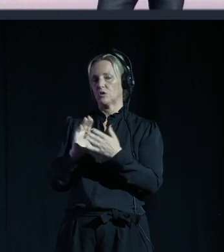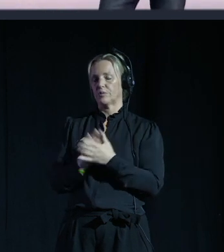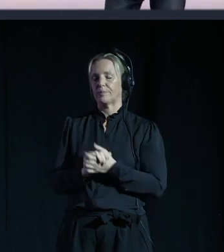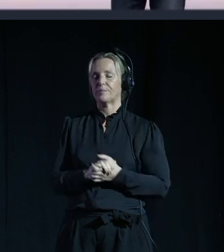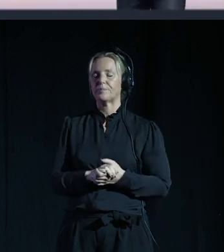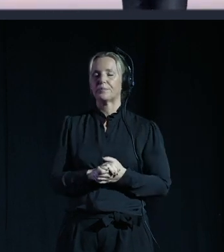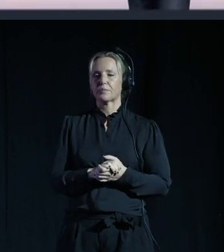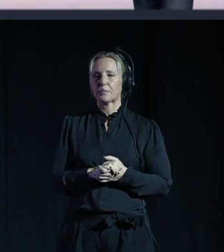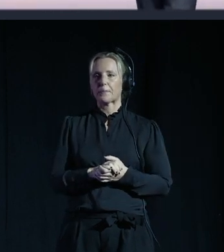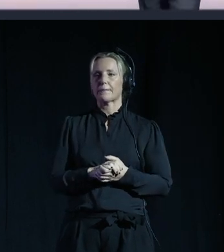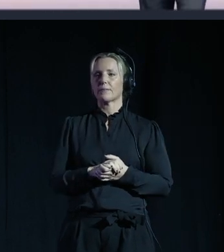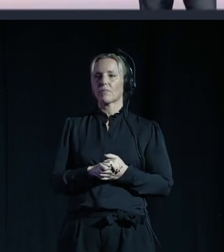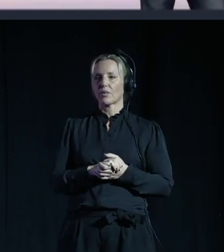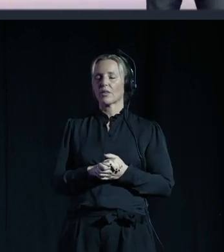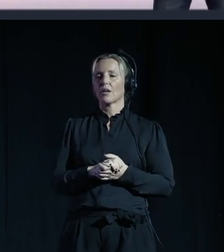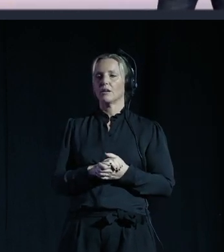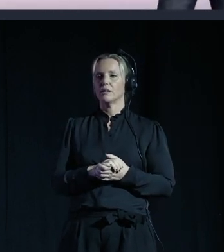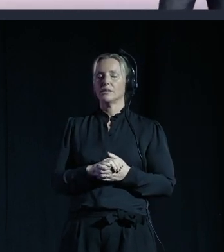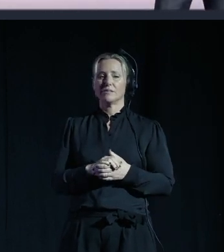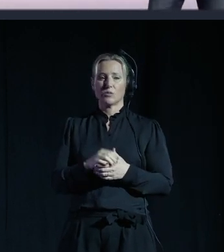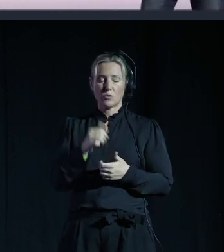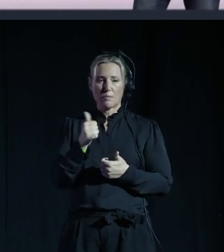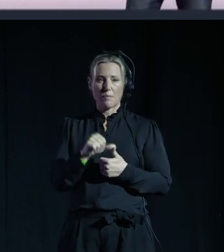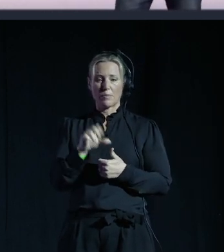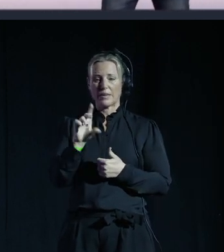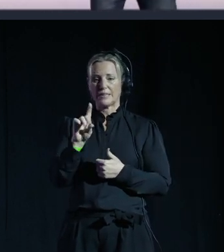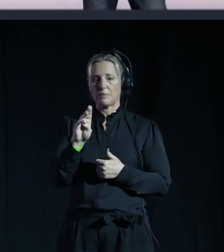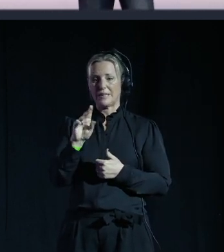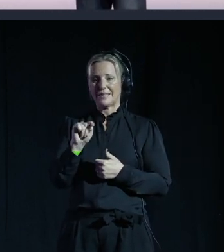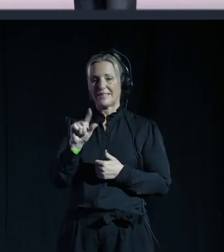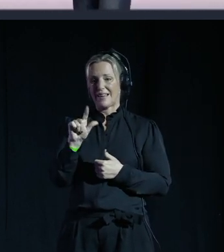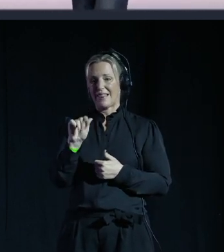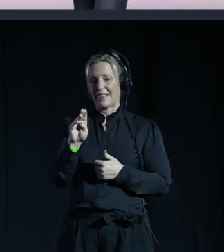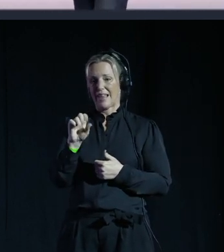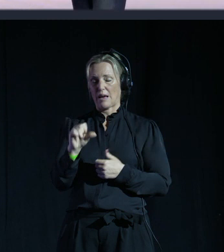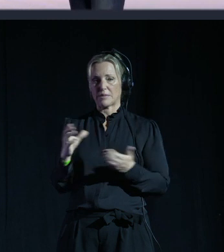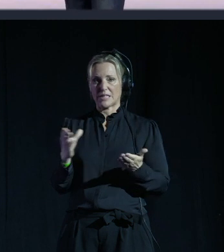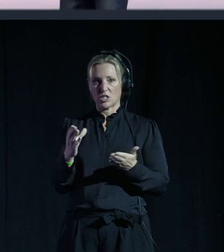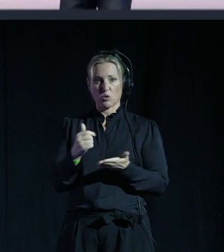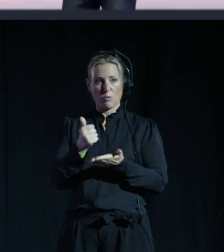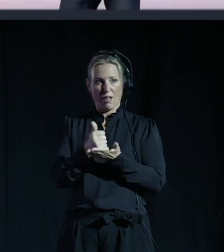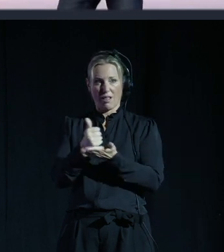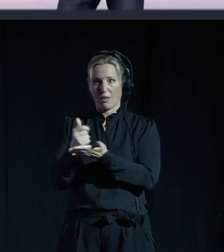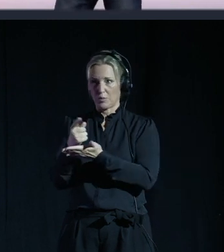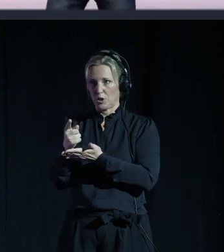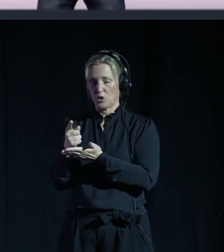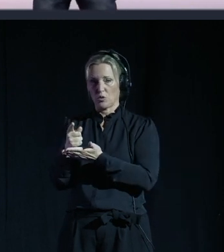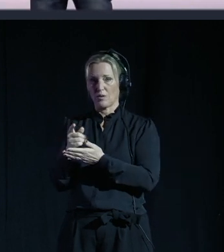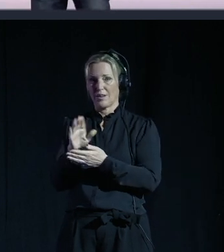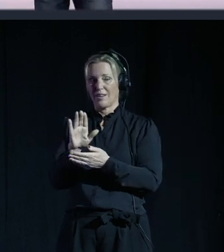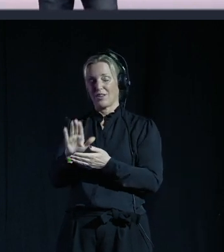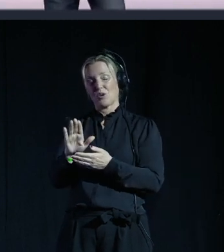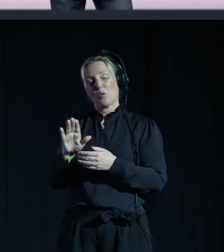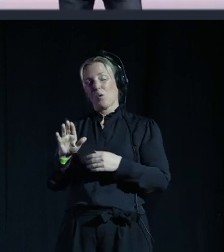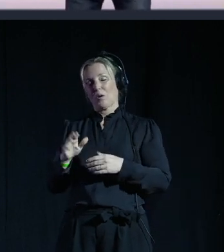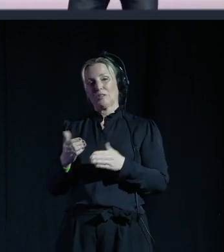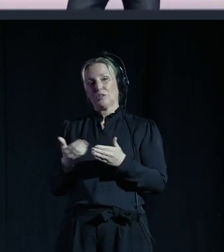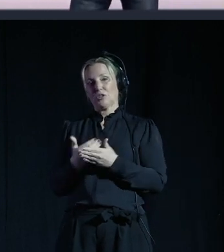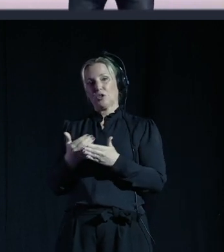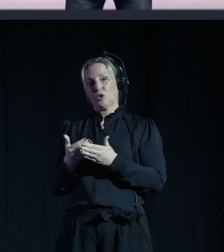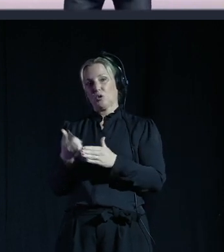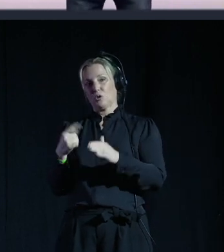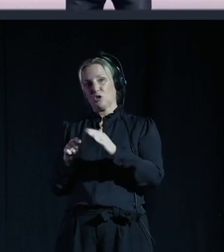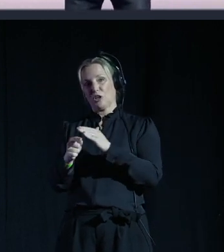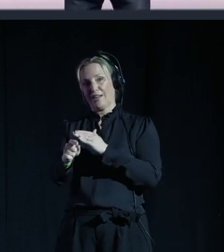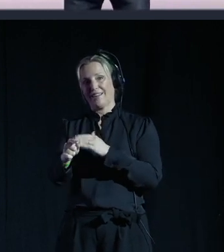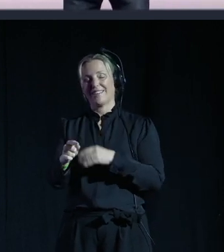So please remember, DBT Labs is here to help you in this data journey. It is a journey that you're going to be on, and we remain dedicated